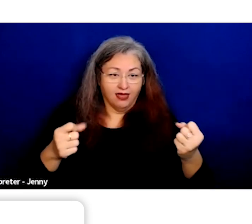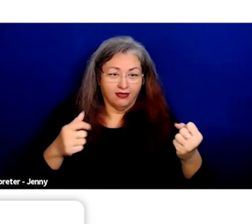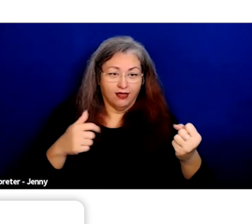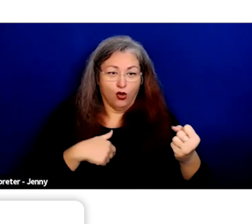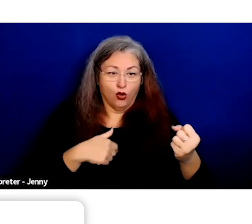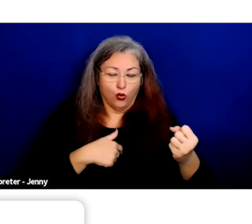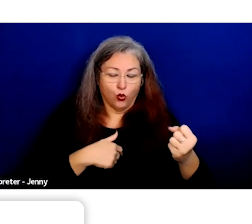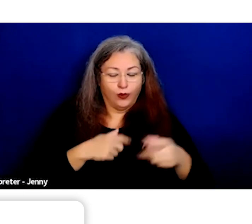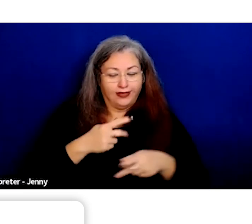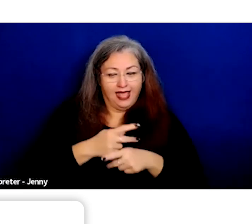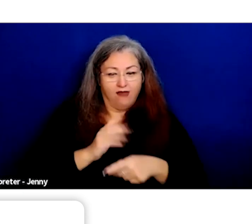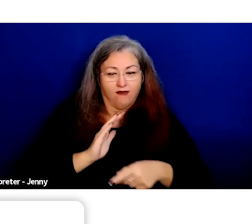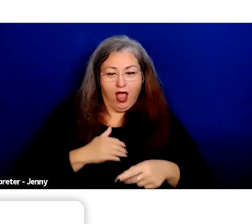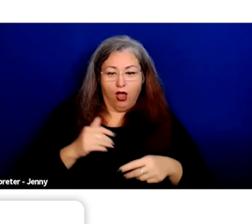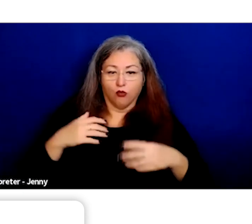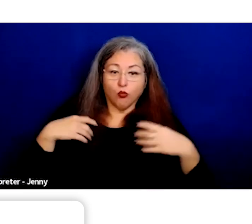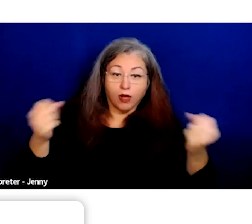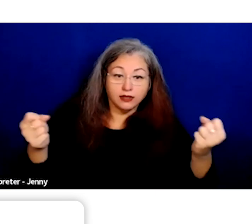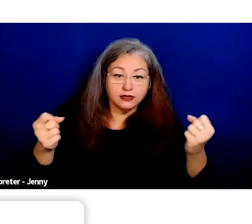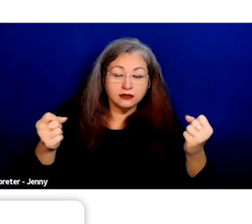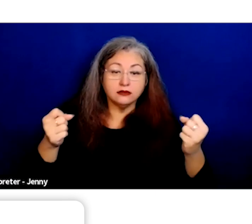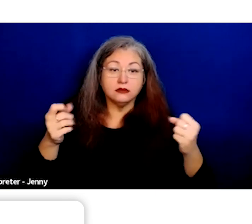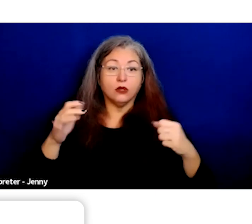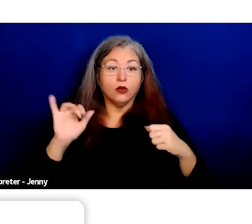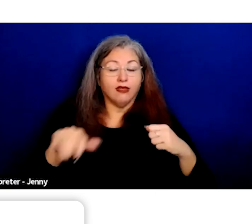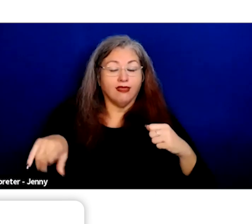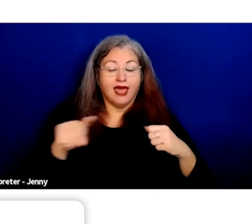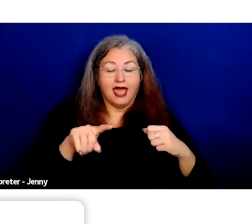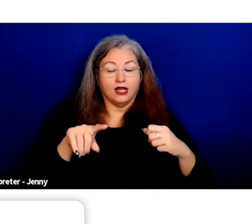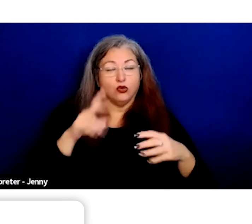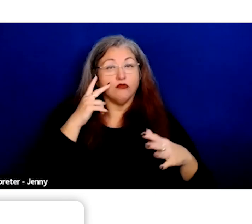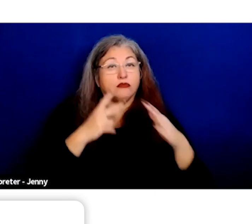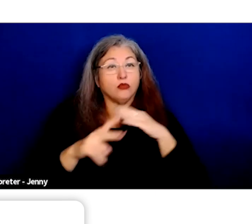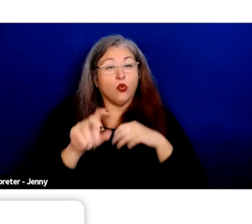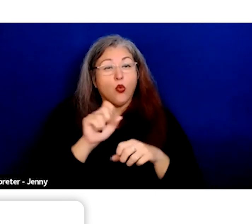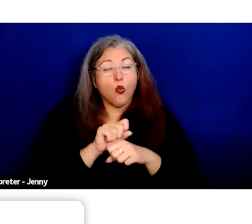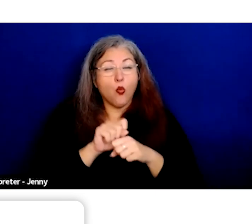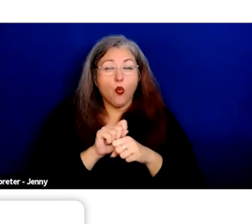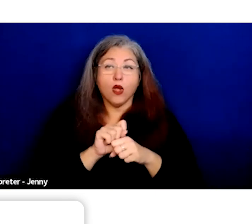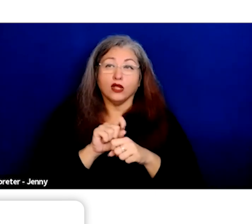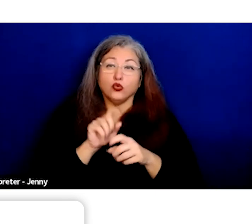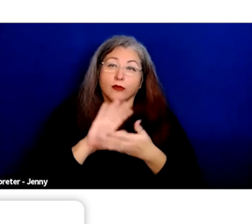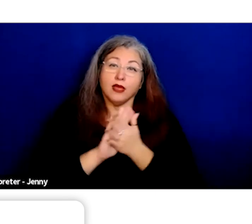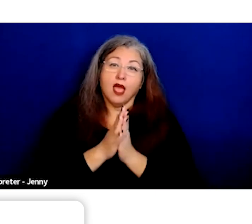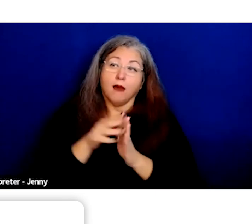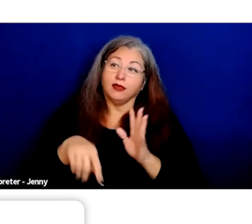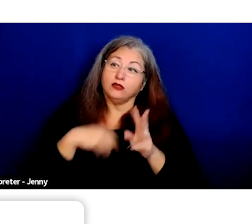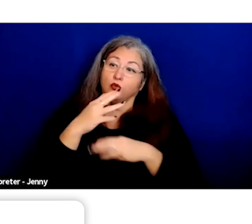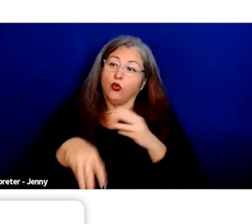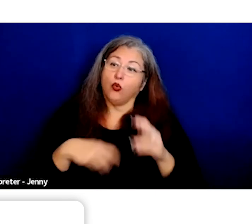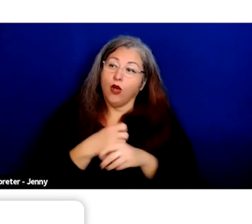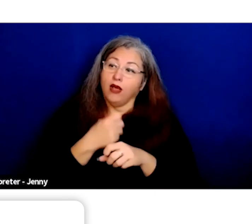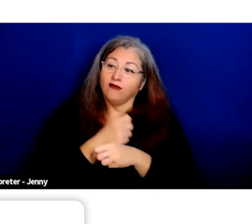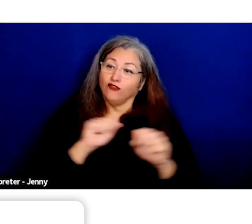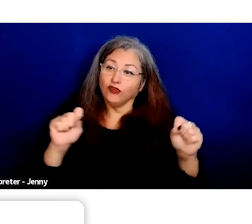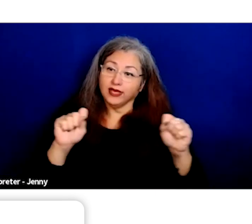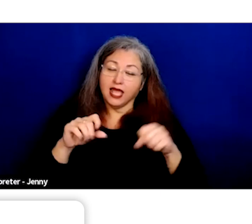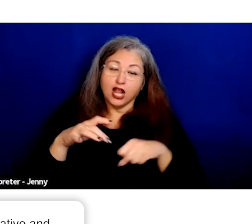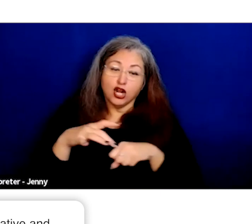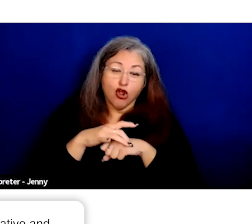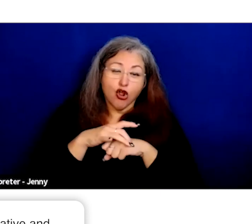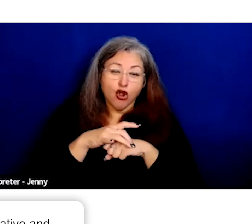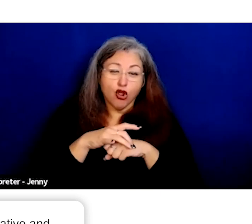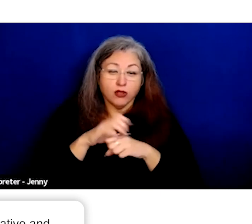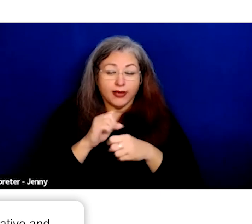own wellness, and the work ahead to create this free world in which the earth can be shared by all